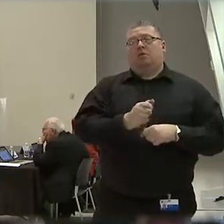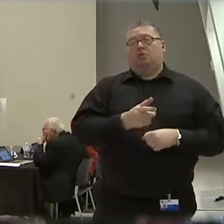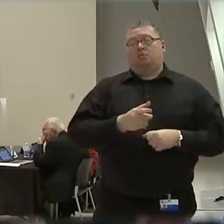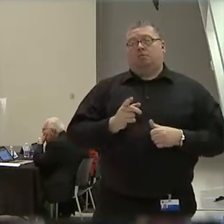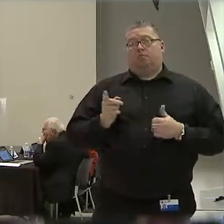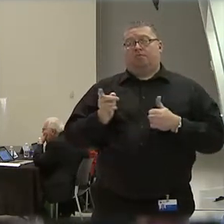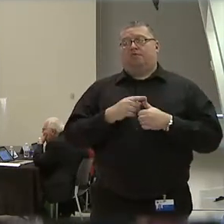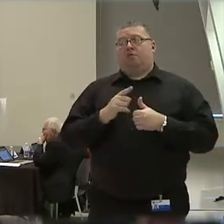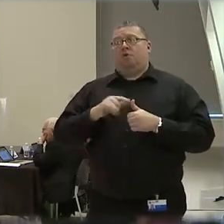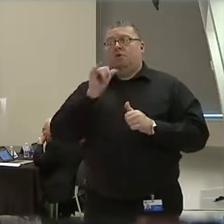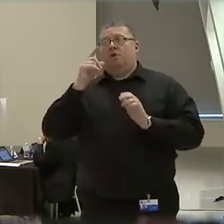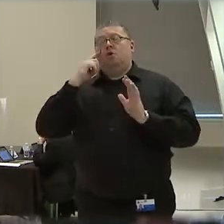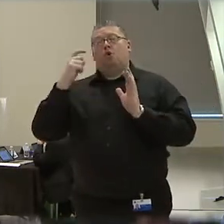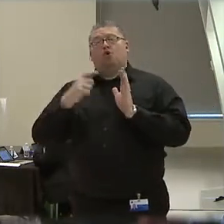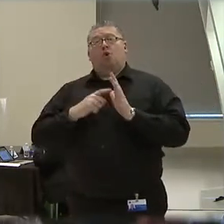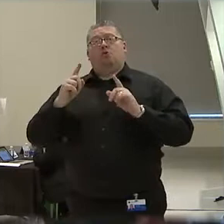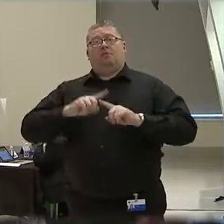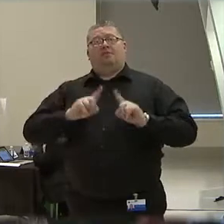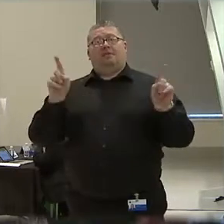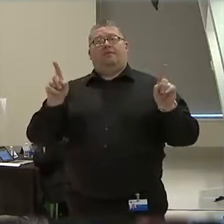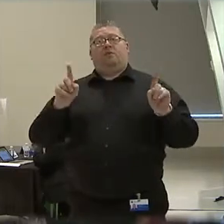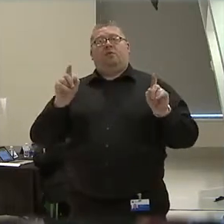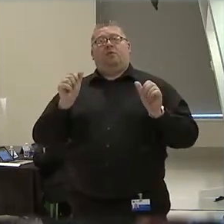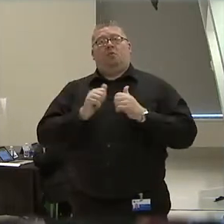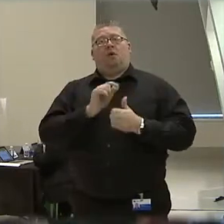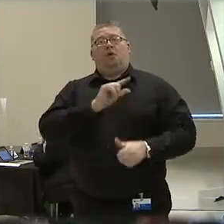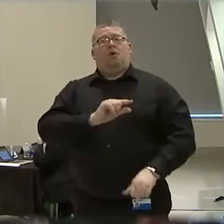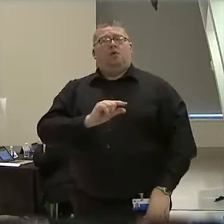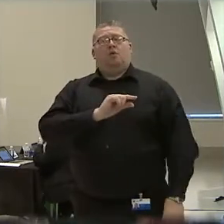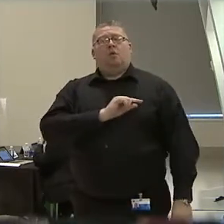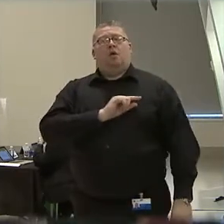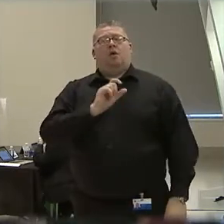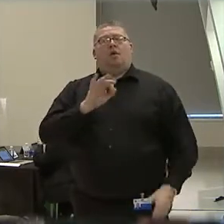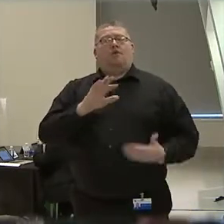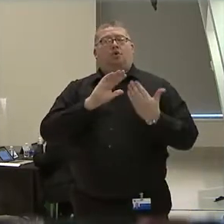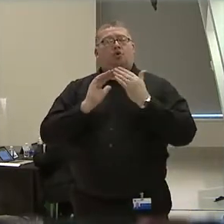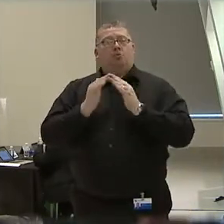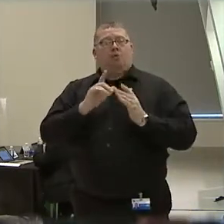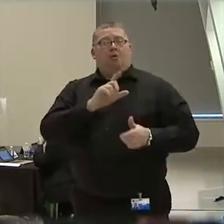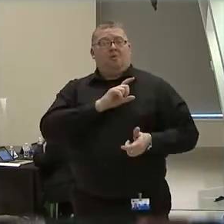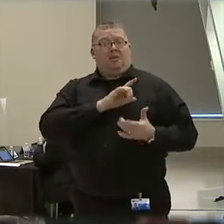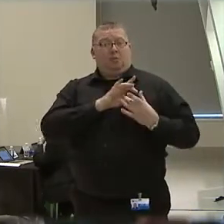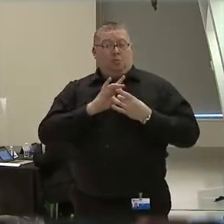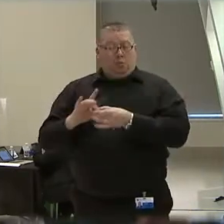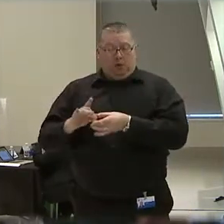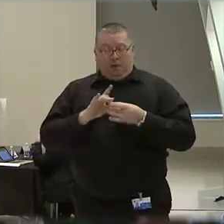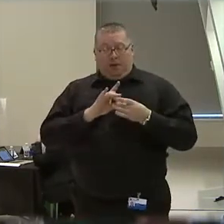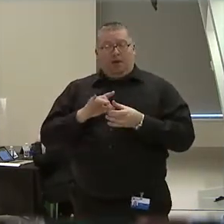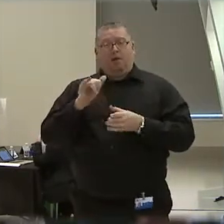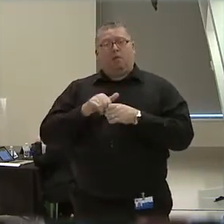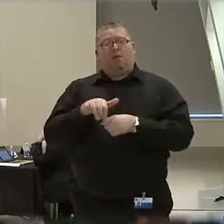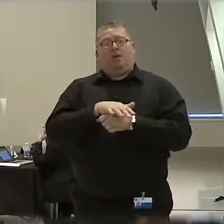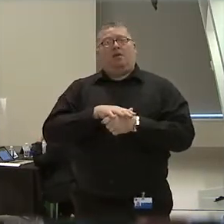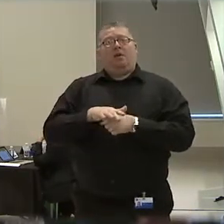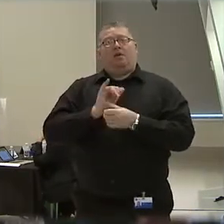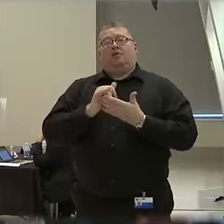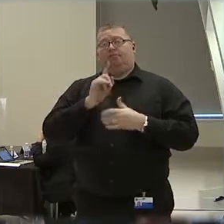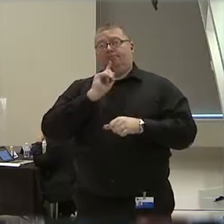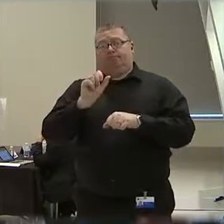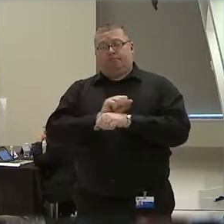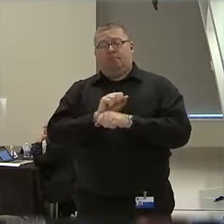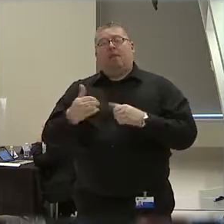there is a noticeable difference in the quality of community police relations in those jurisdictions that do